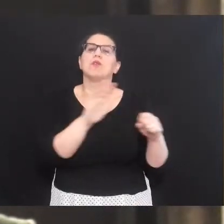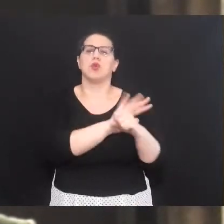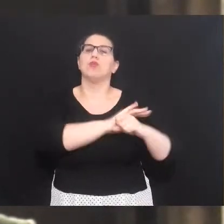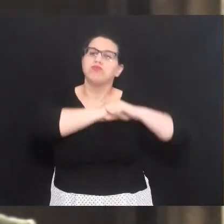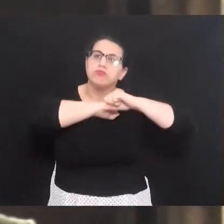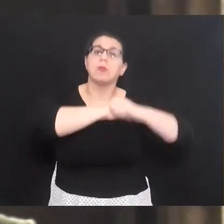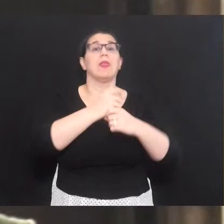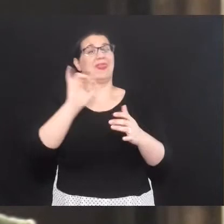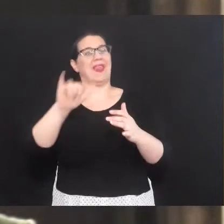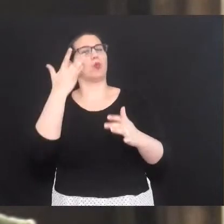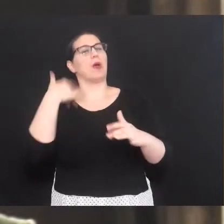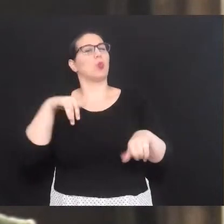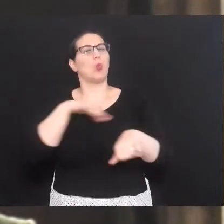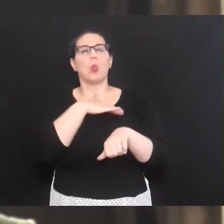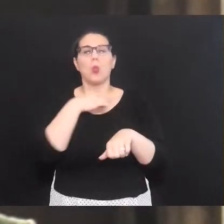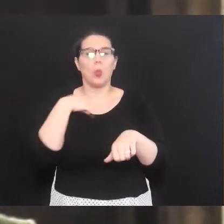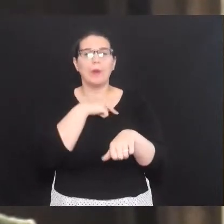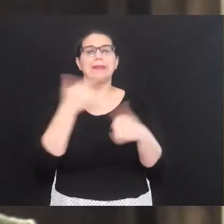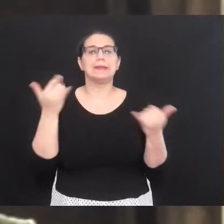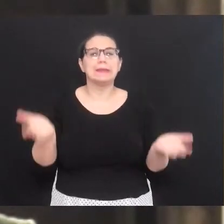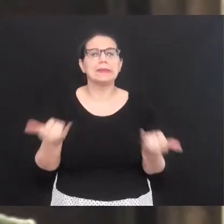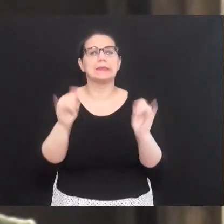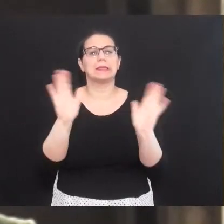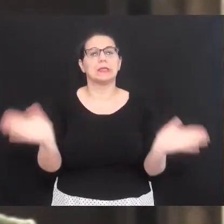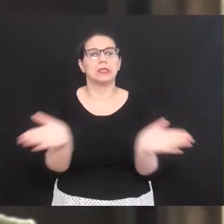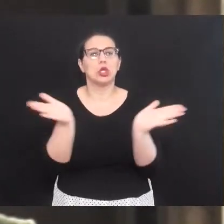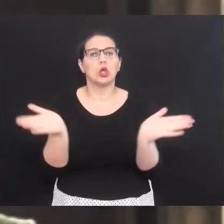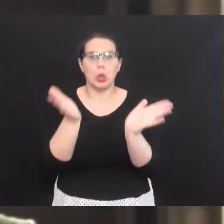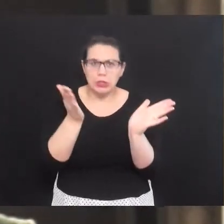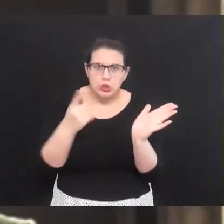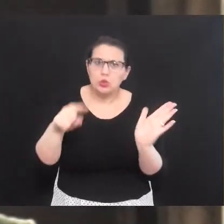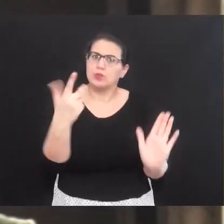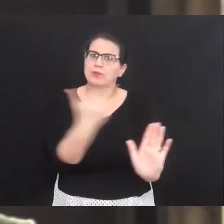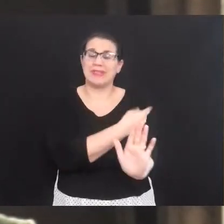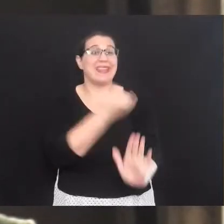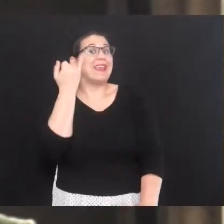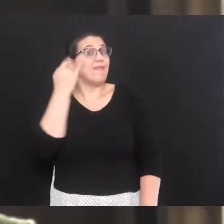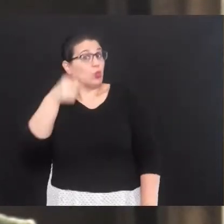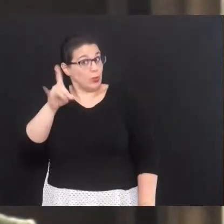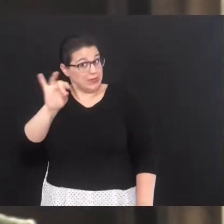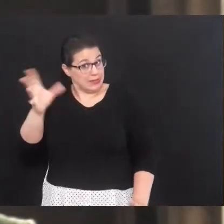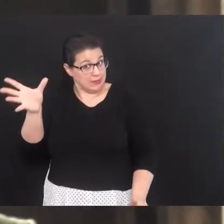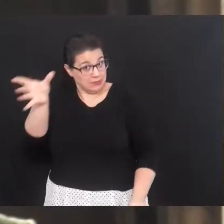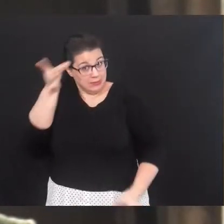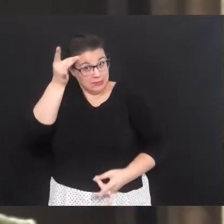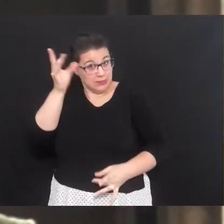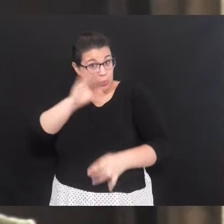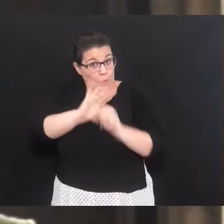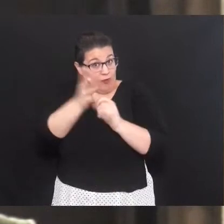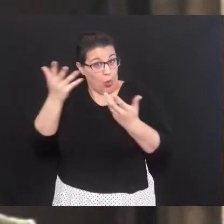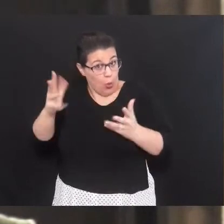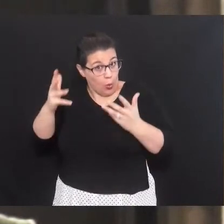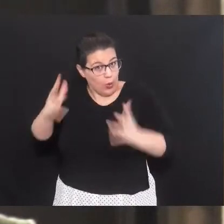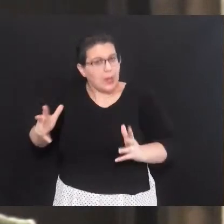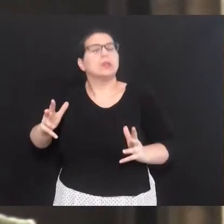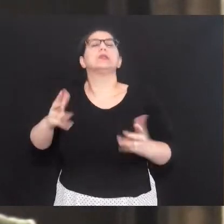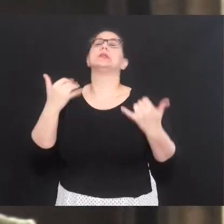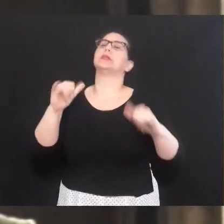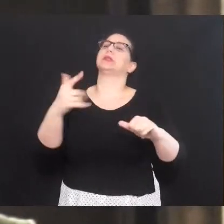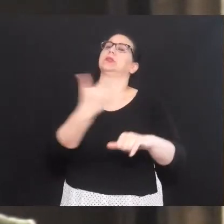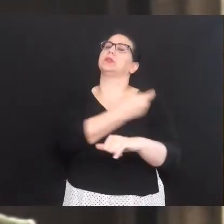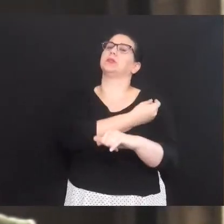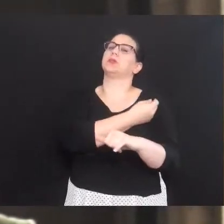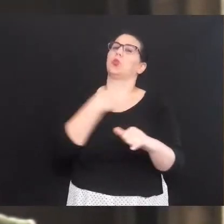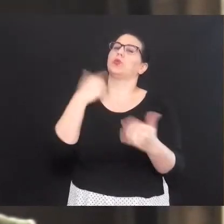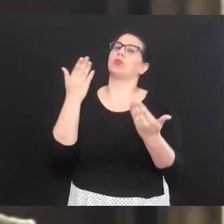full vaccination, even for people that have been previously infected with COVID-19, because our data says that people that are